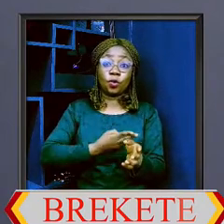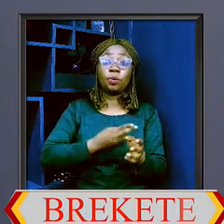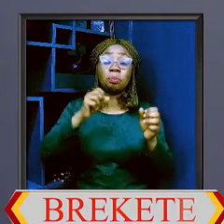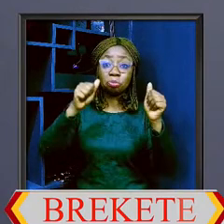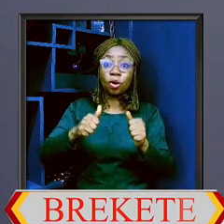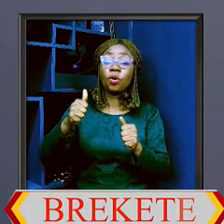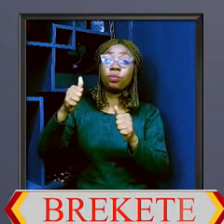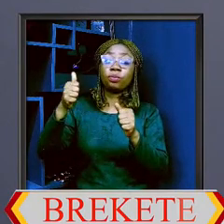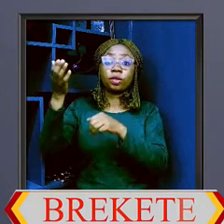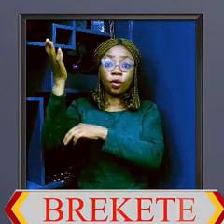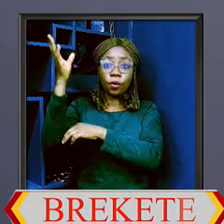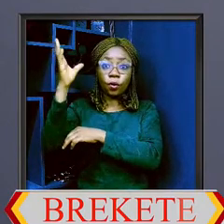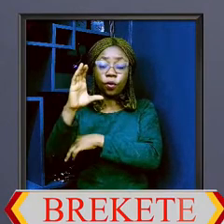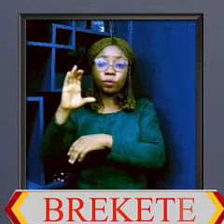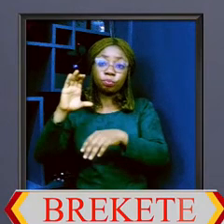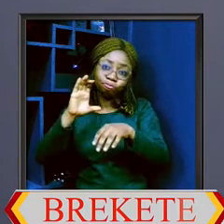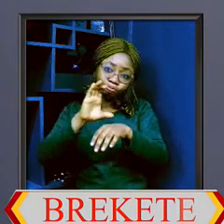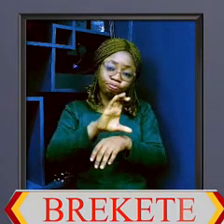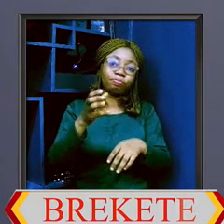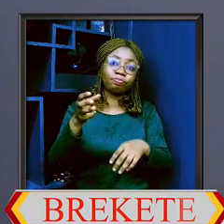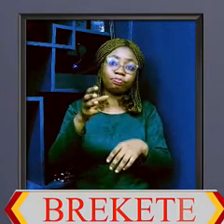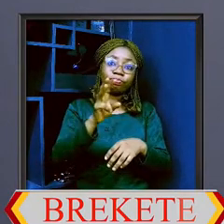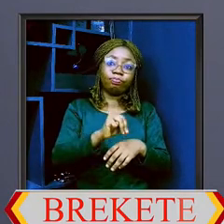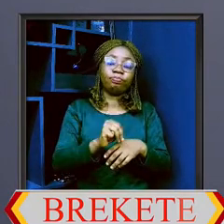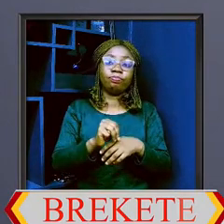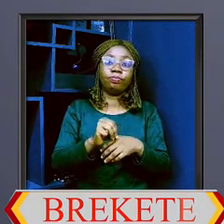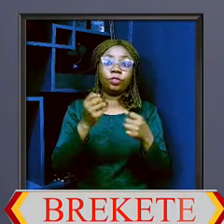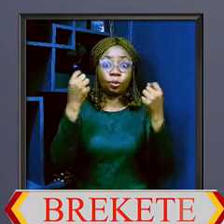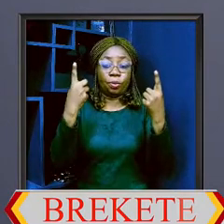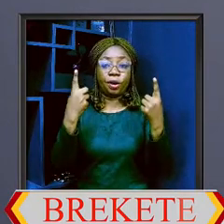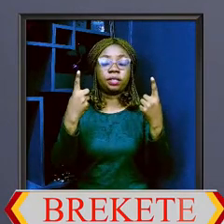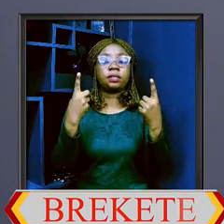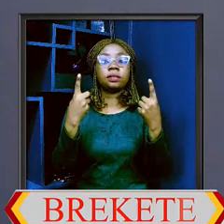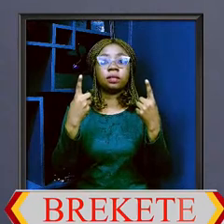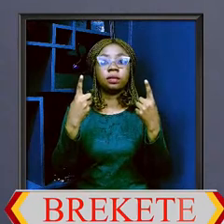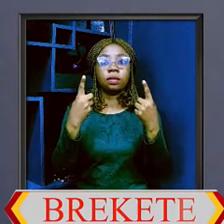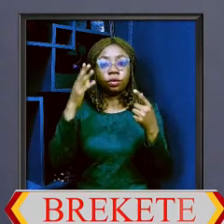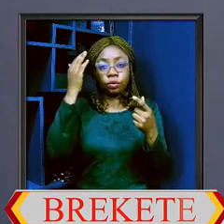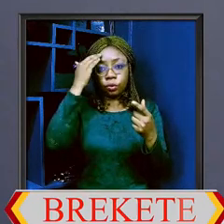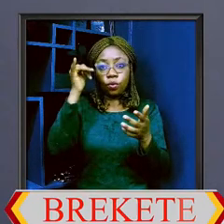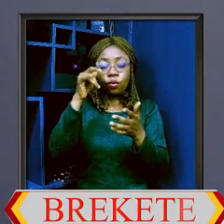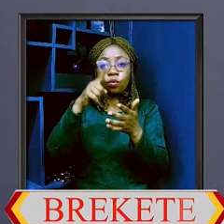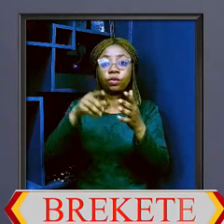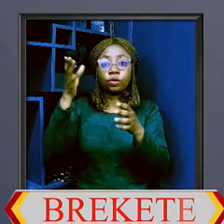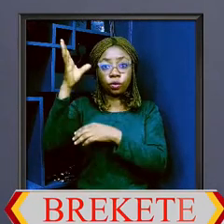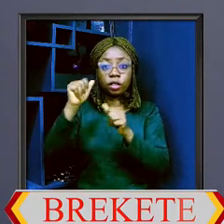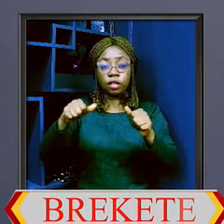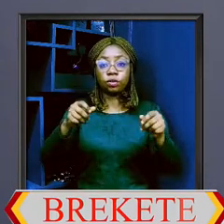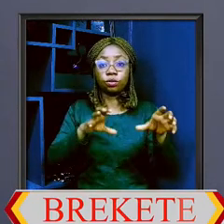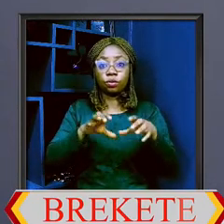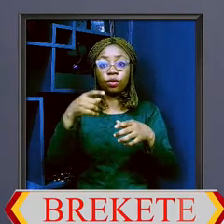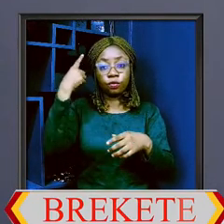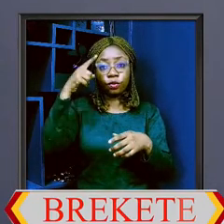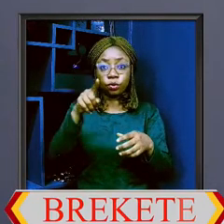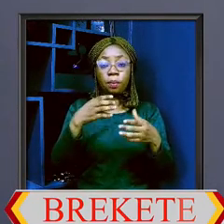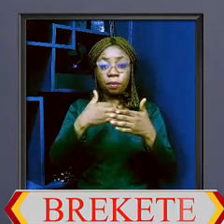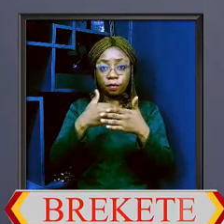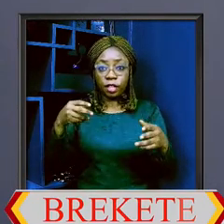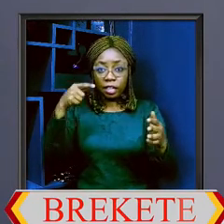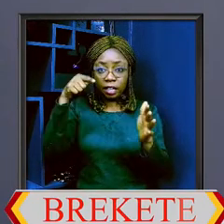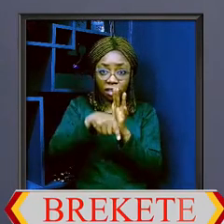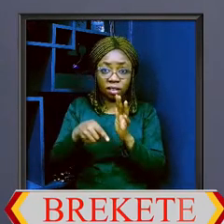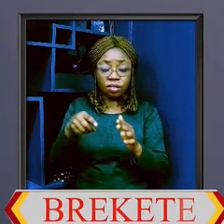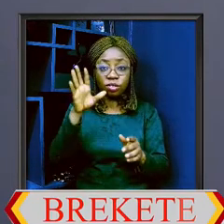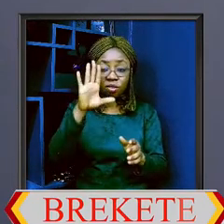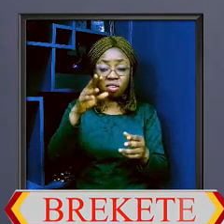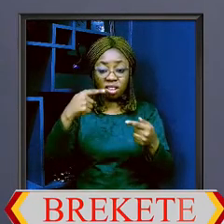know the highest thing God will do for you before he kill your enemy now your enemies now make the fight among